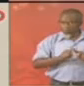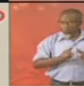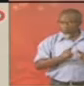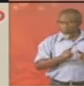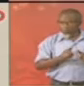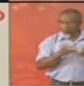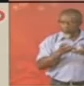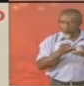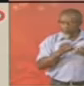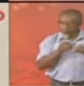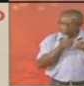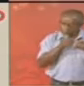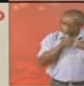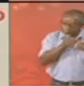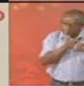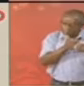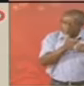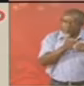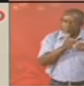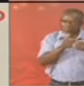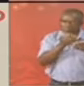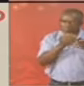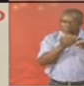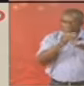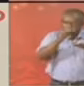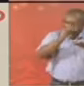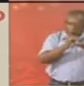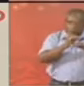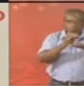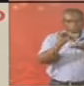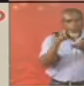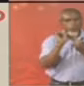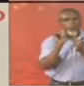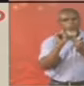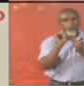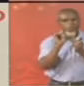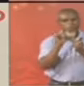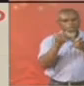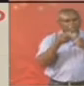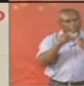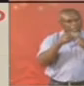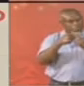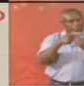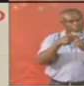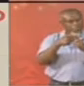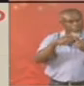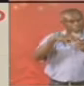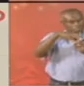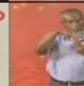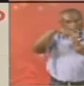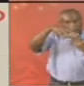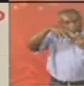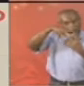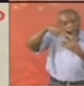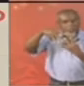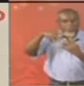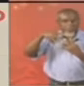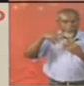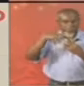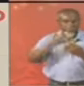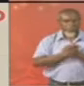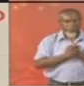as close as possible to having 0 cases in the community, 0 cases